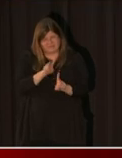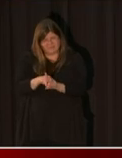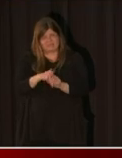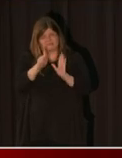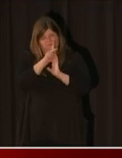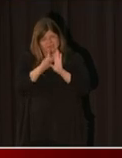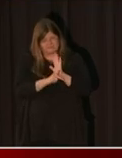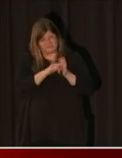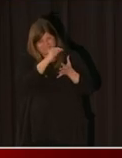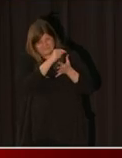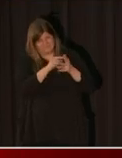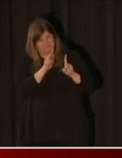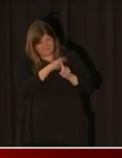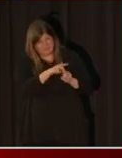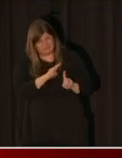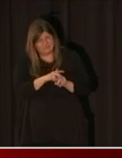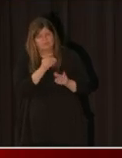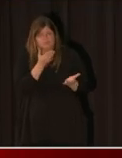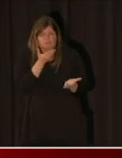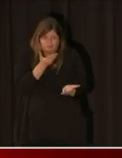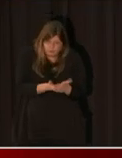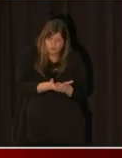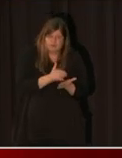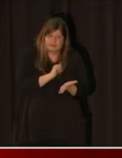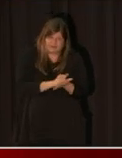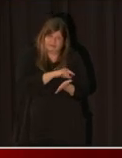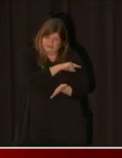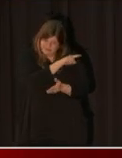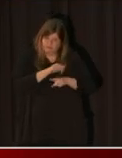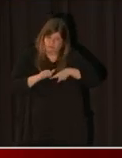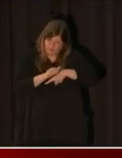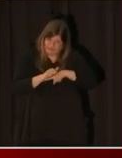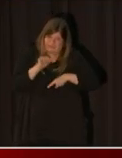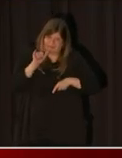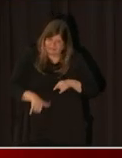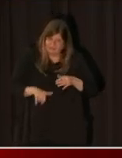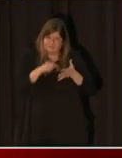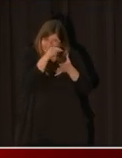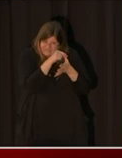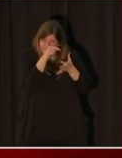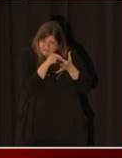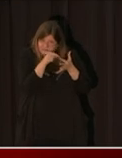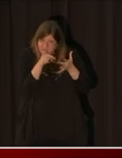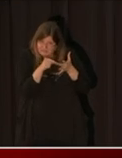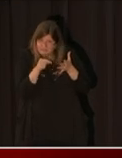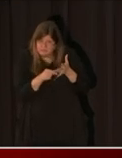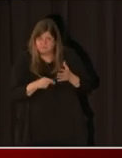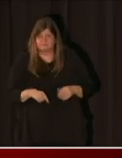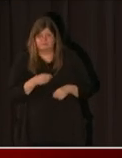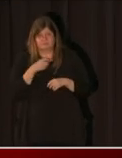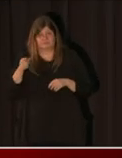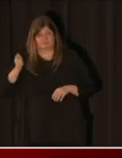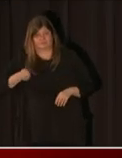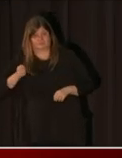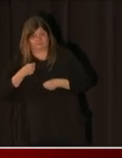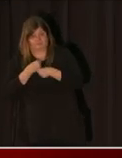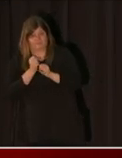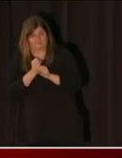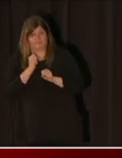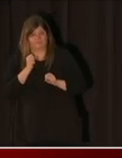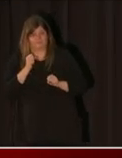that they are. And for the judge to be able to turn that report into a court-ordered directive that thou